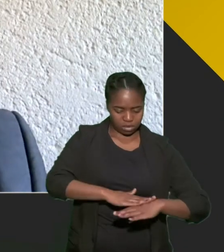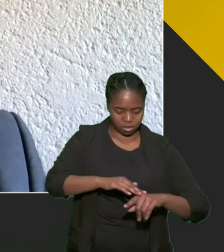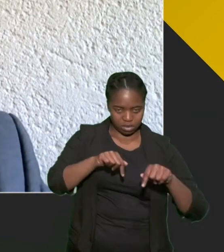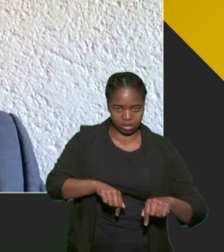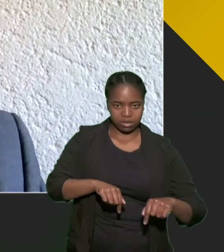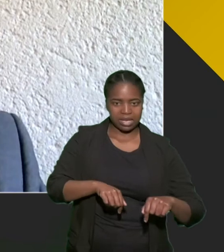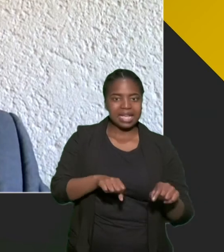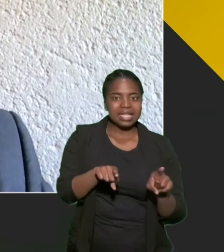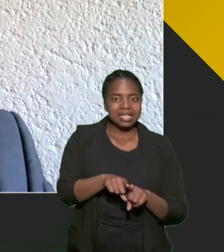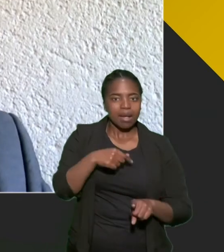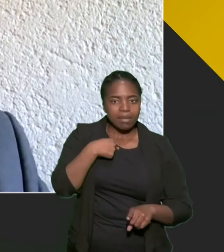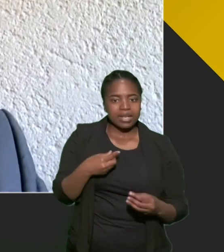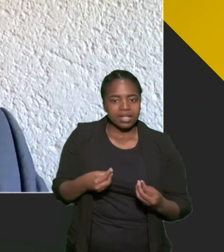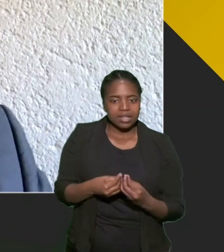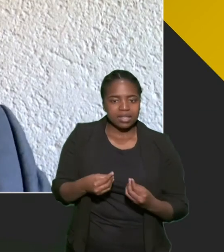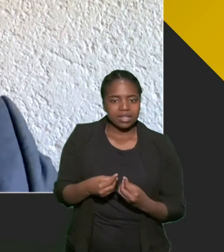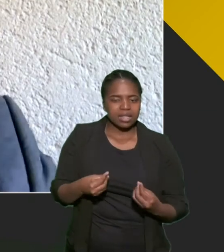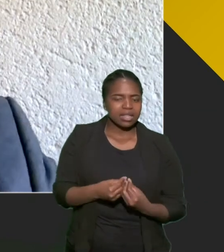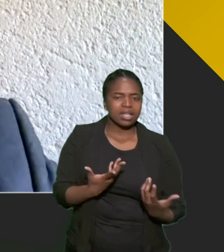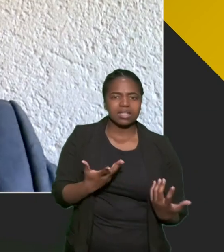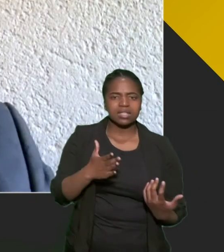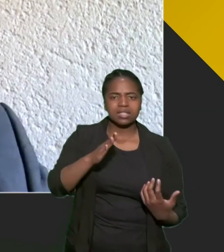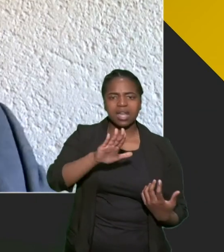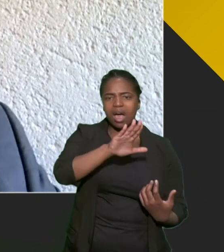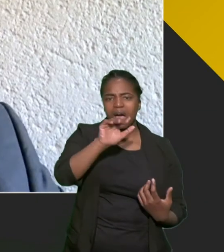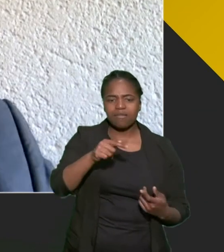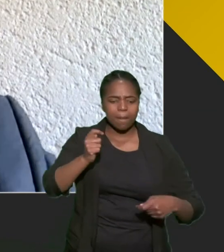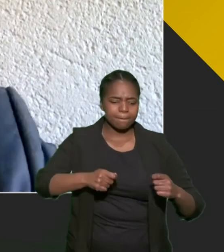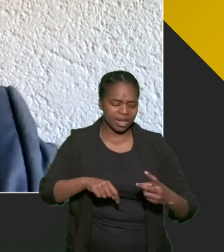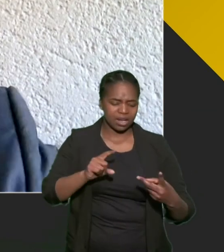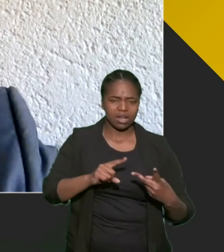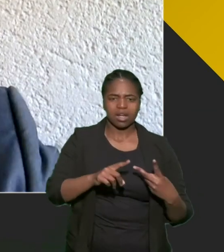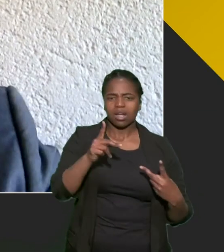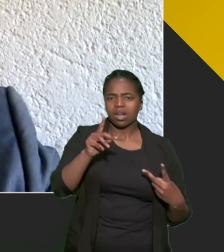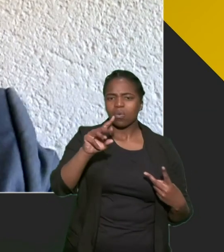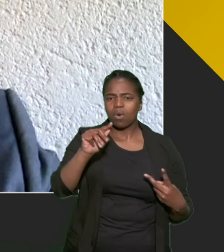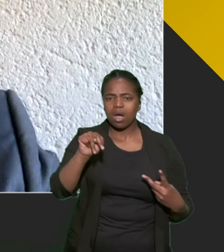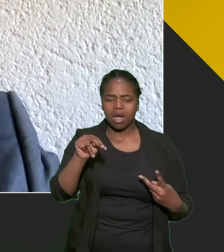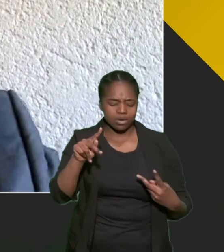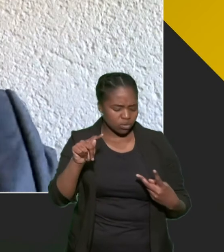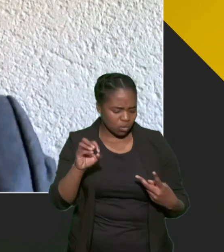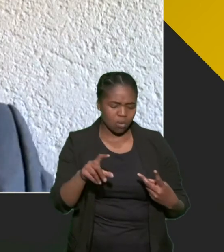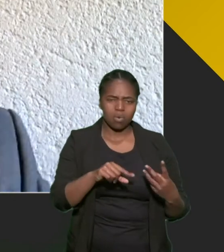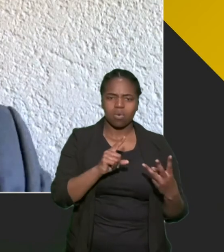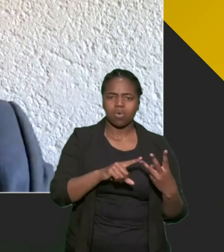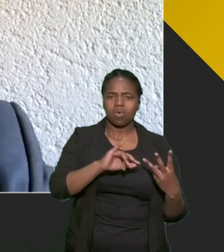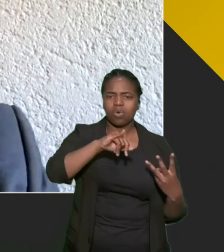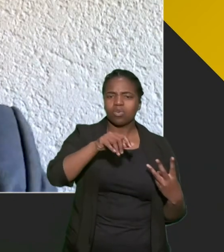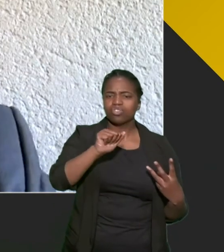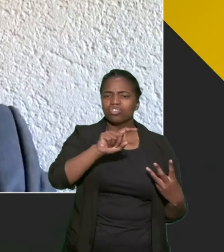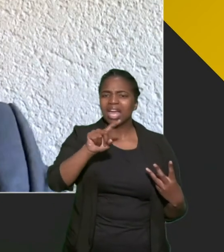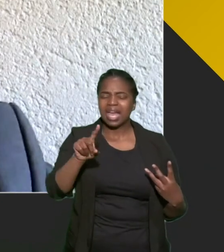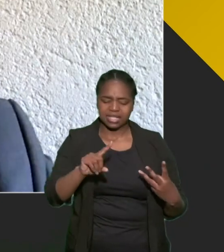Why sing a tatinto zetu? I Afrobeat, I jazz, I kwaito, you know, all of these things that's nazo. Sis packages,